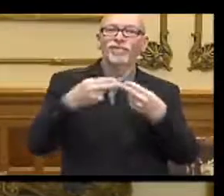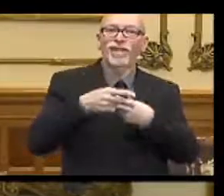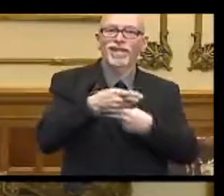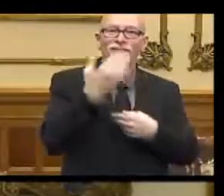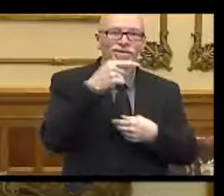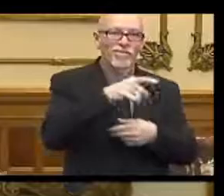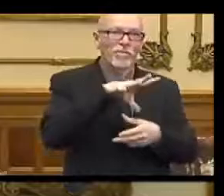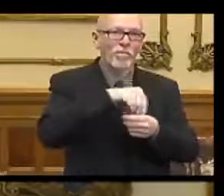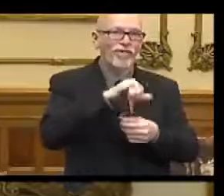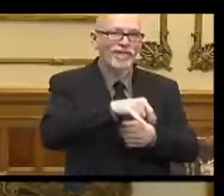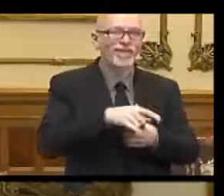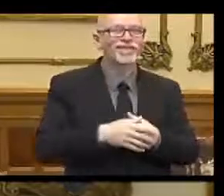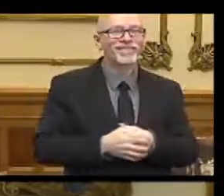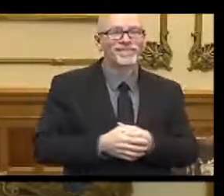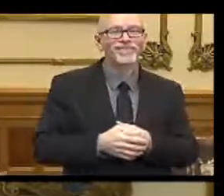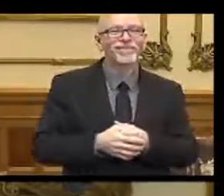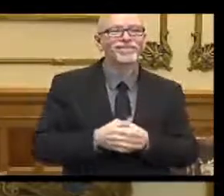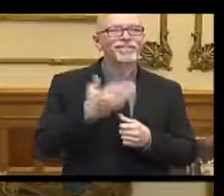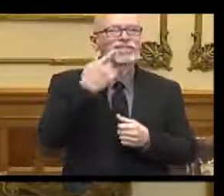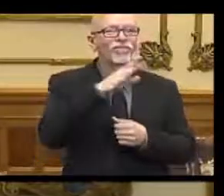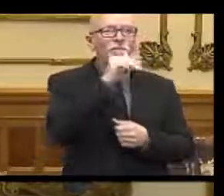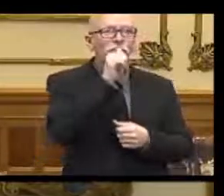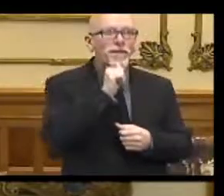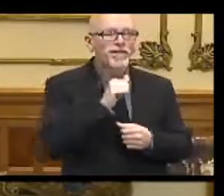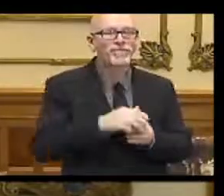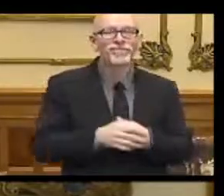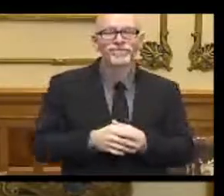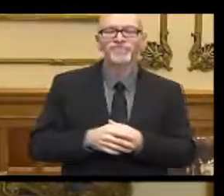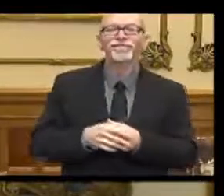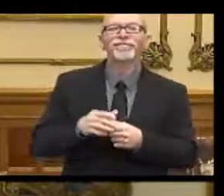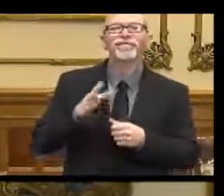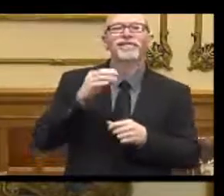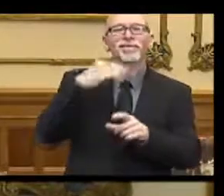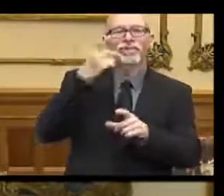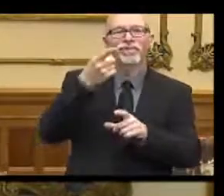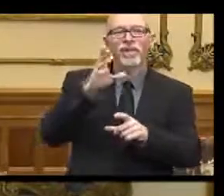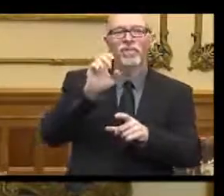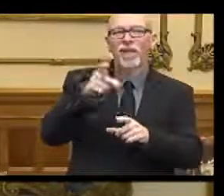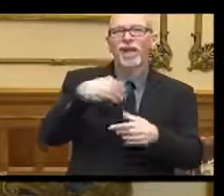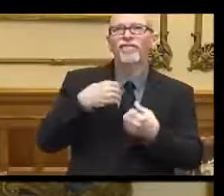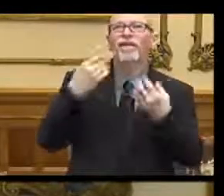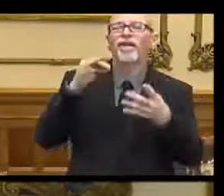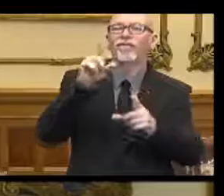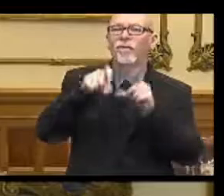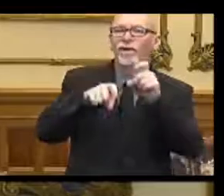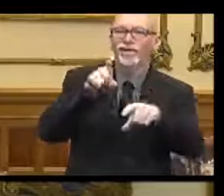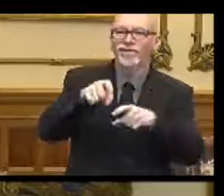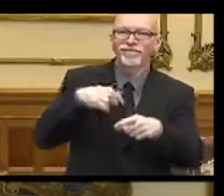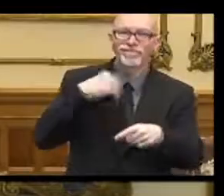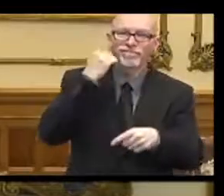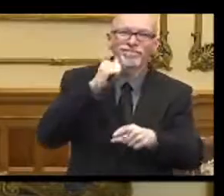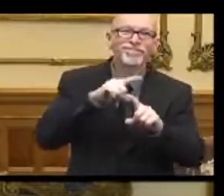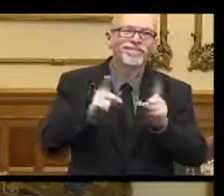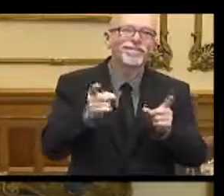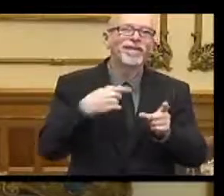Asking for it. And thanks for your patience. I needle Dr. Box with a lot of questions, but they're very helpful. Going in a different direction today.